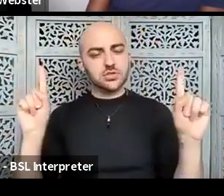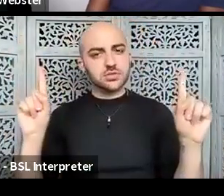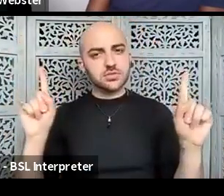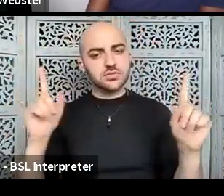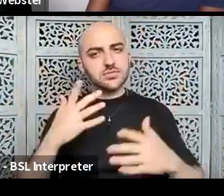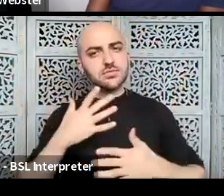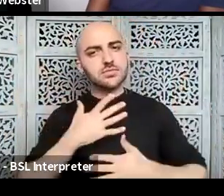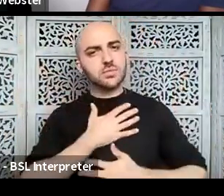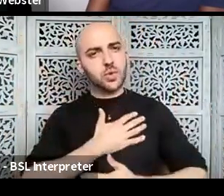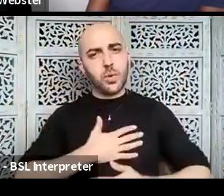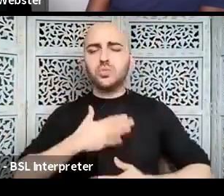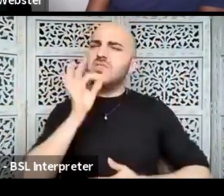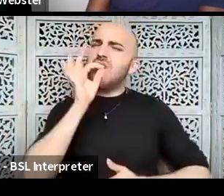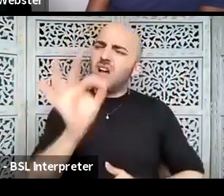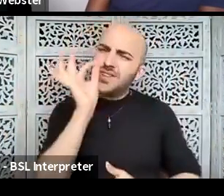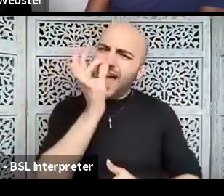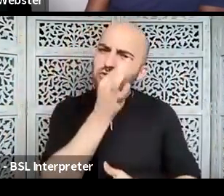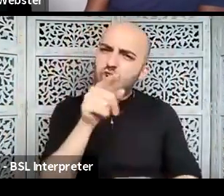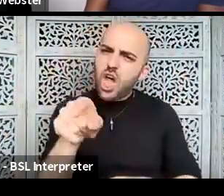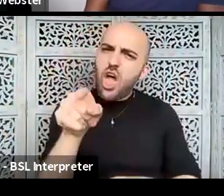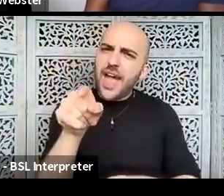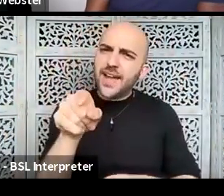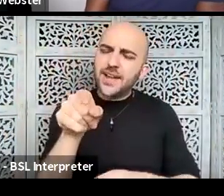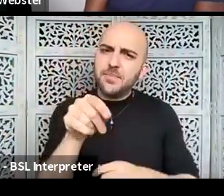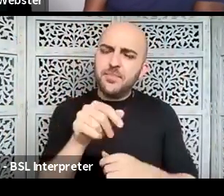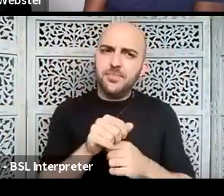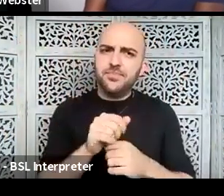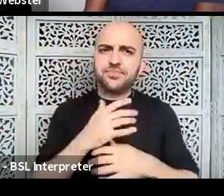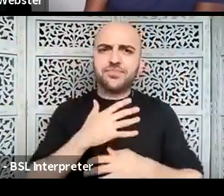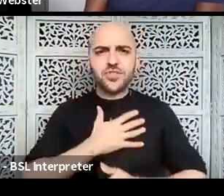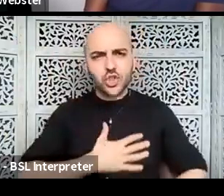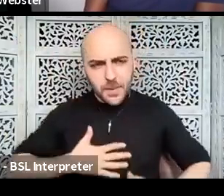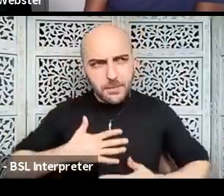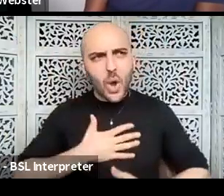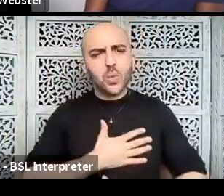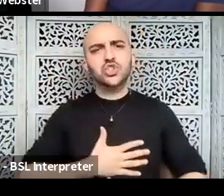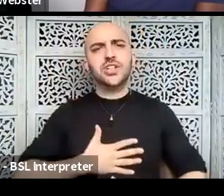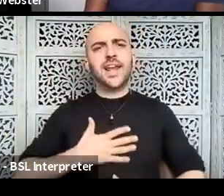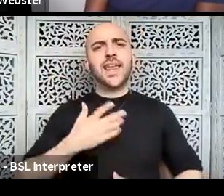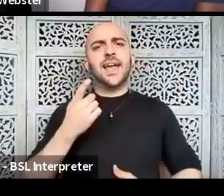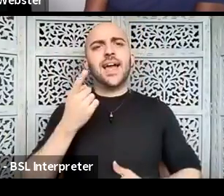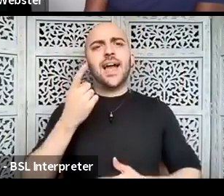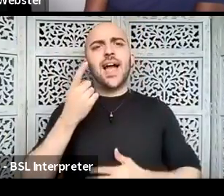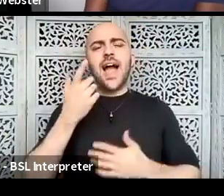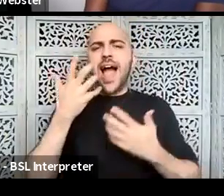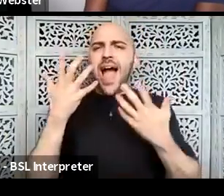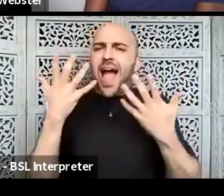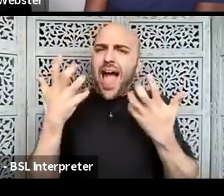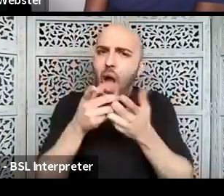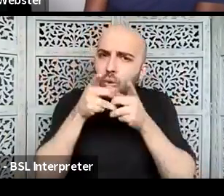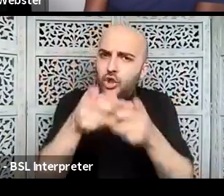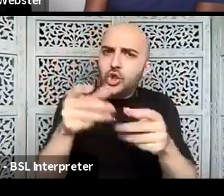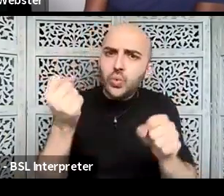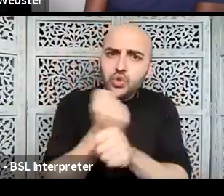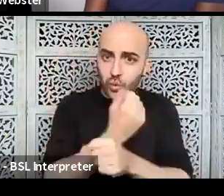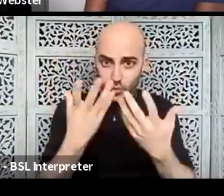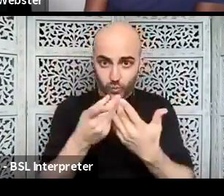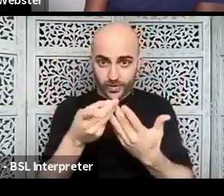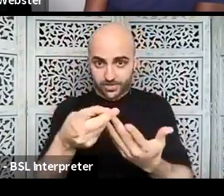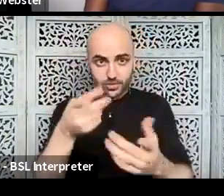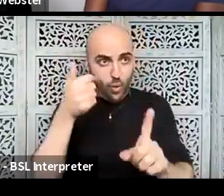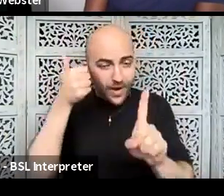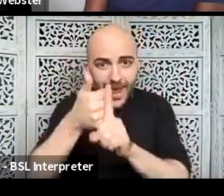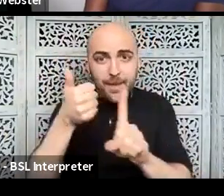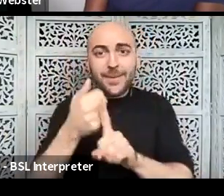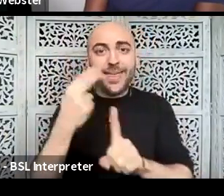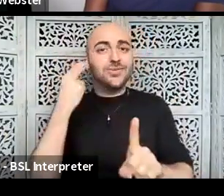Emotionally, Caroline, can I come to you here? Emotionally, and how are you doing with all of your campaigning with